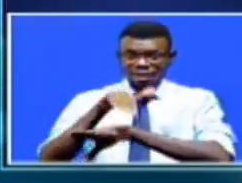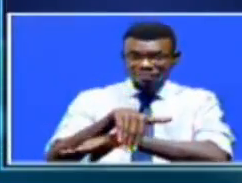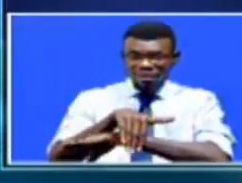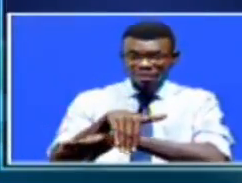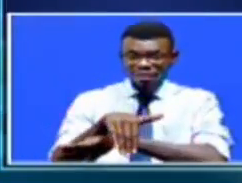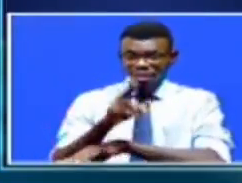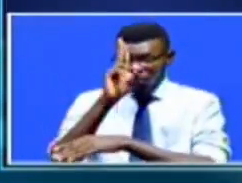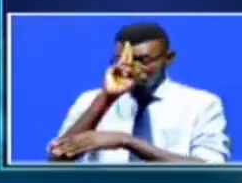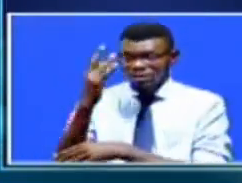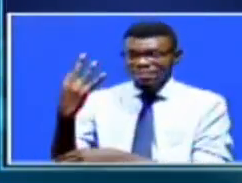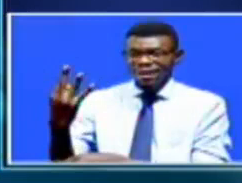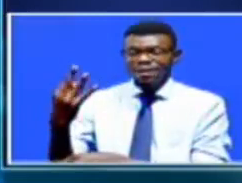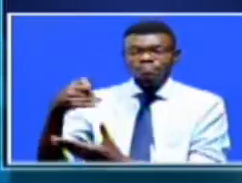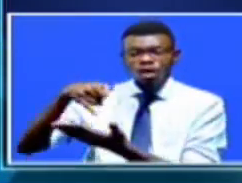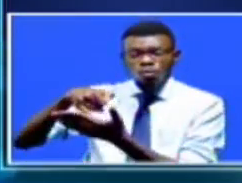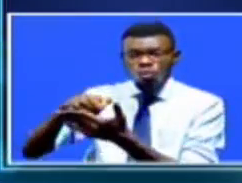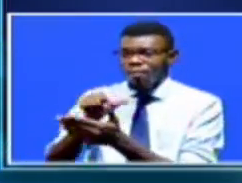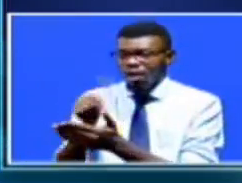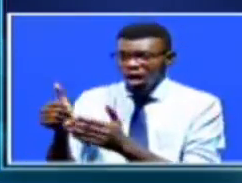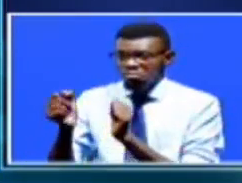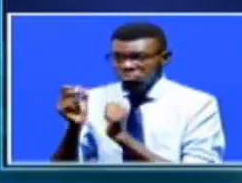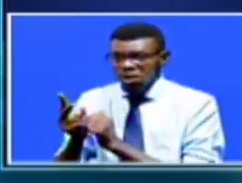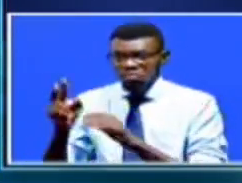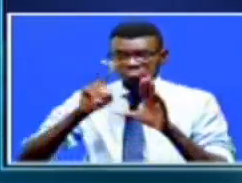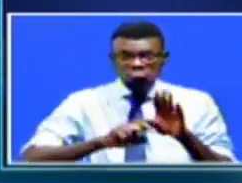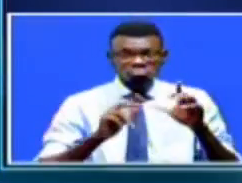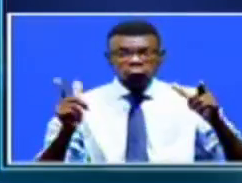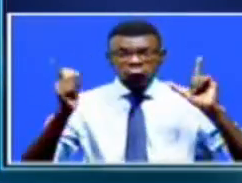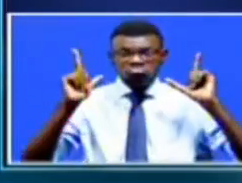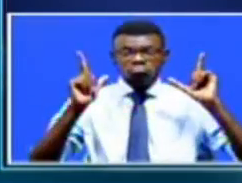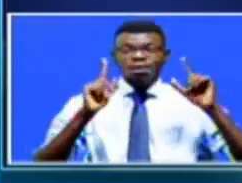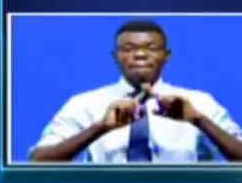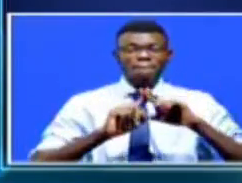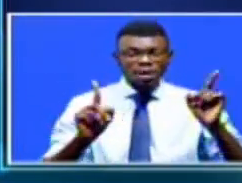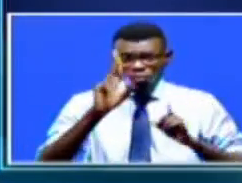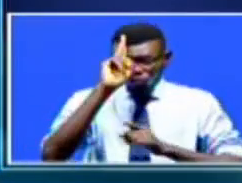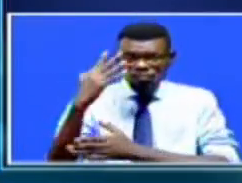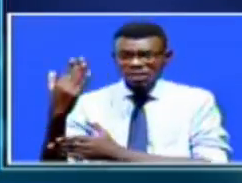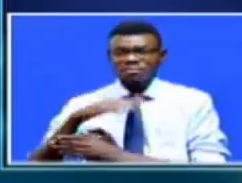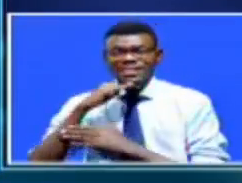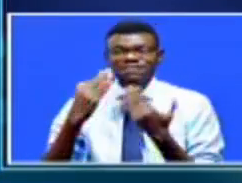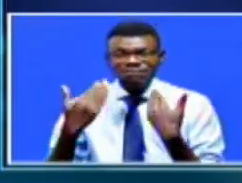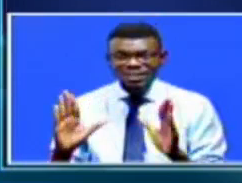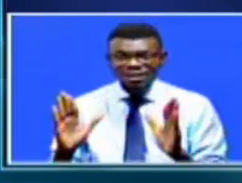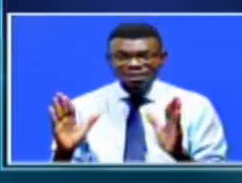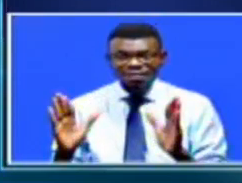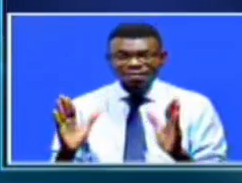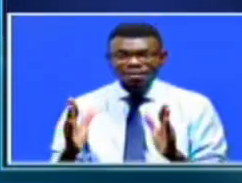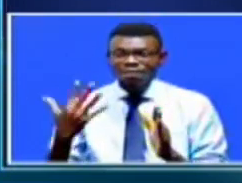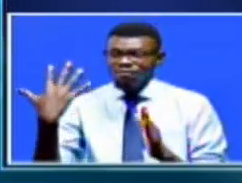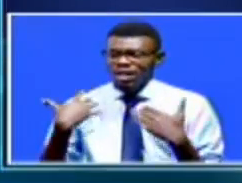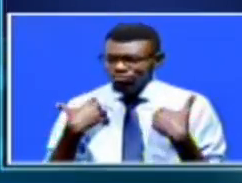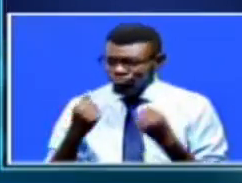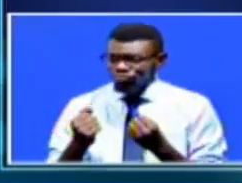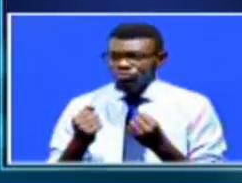The 3 are among 12 officers who were in the lorry, with 5 already confirmed dead. So we've rescued 5 that are in